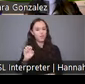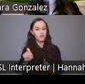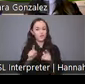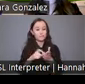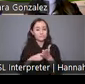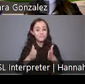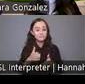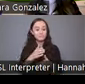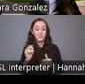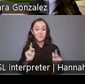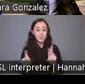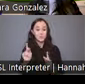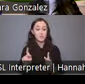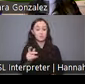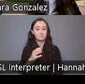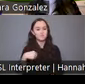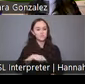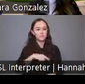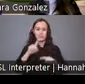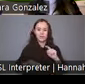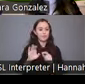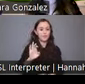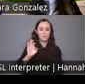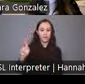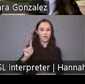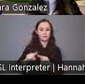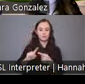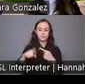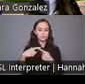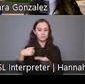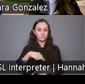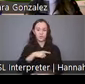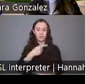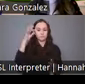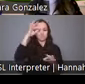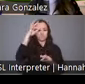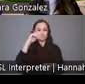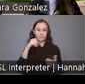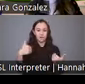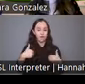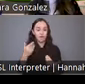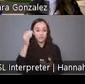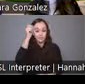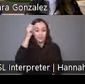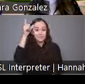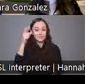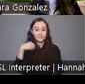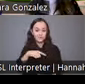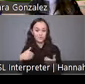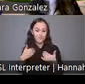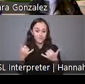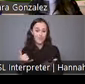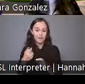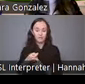people, and we cannot return to a point in which we did not possess the insights that flow from these relationships.